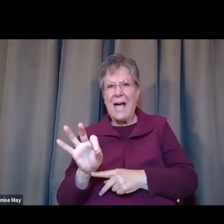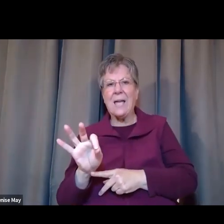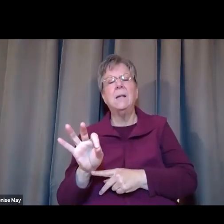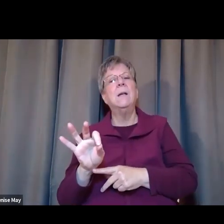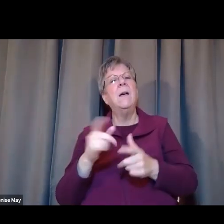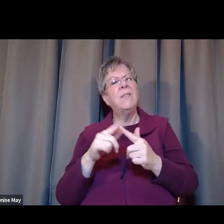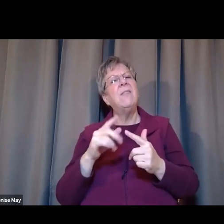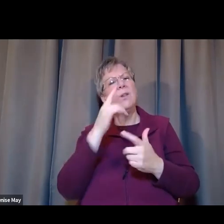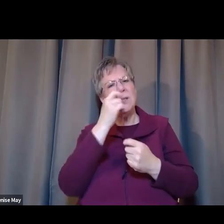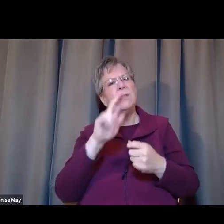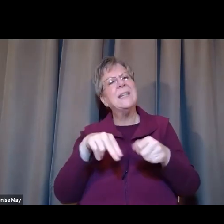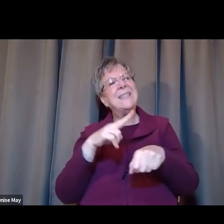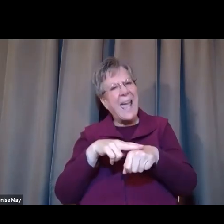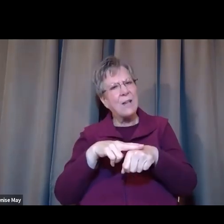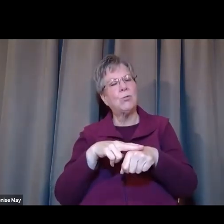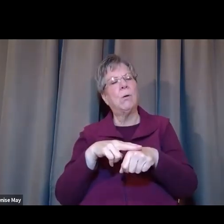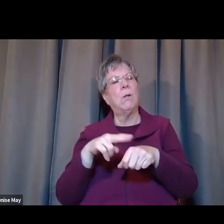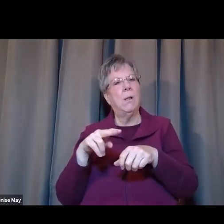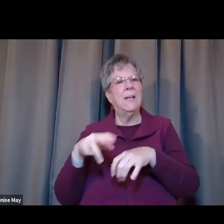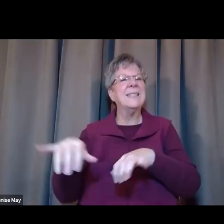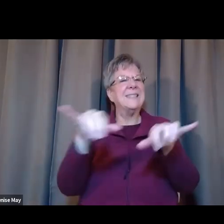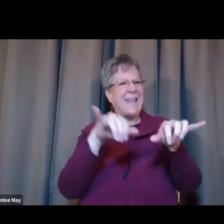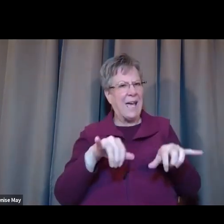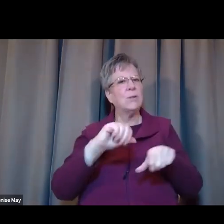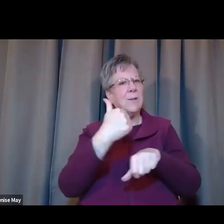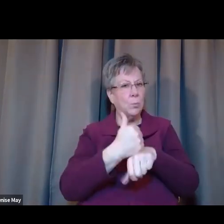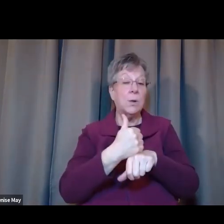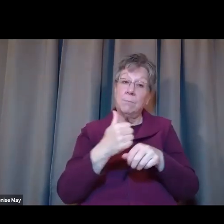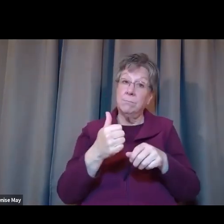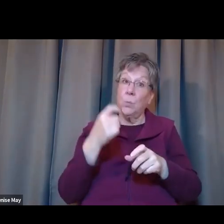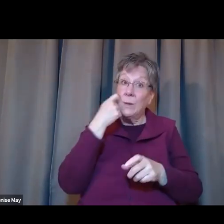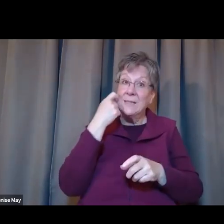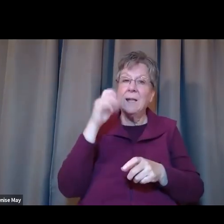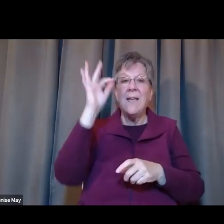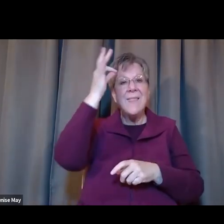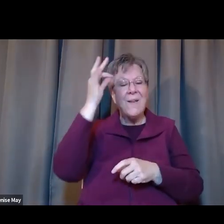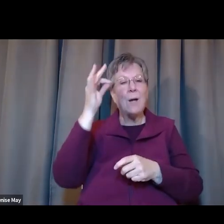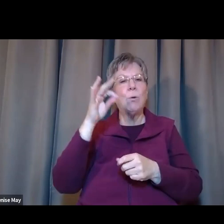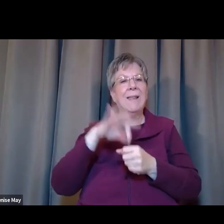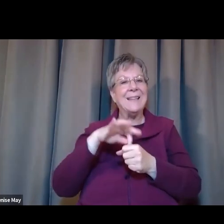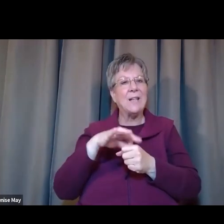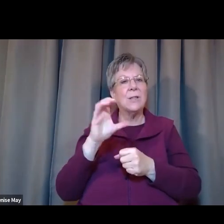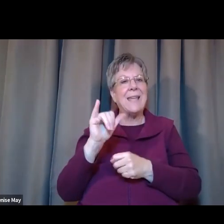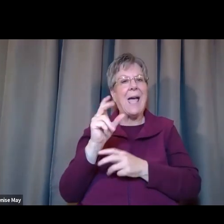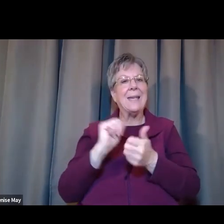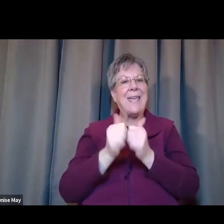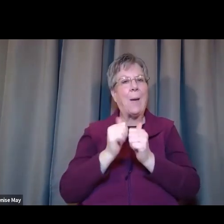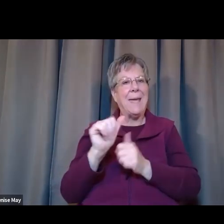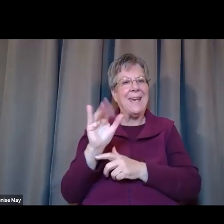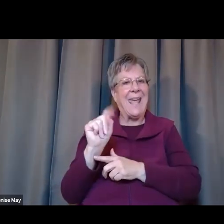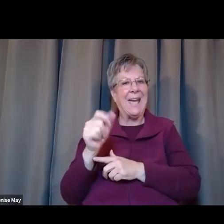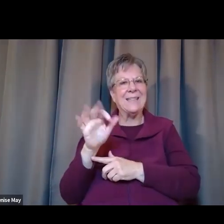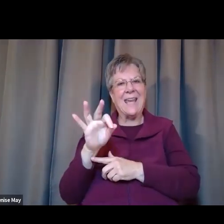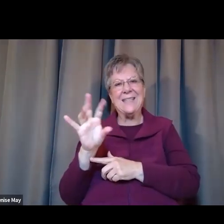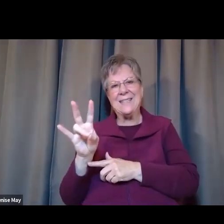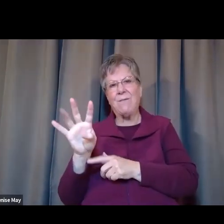interesting national standards and practices that have been put into place, especially recently. The Federal Election Campaign Act of 1971 is amended in